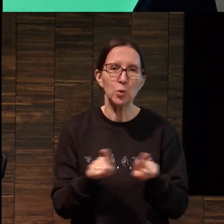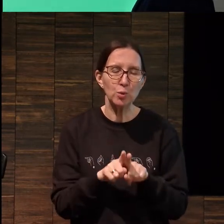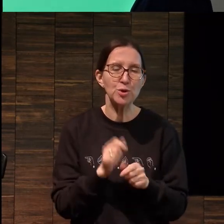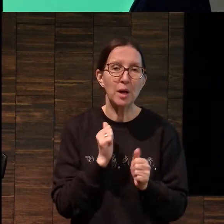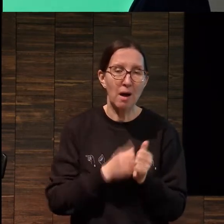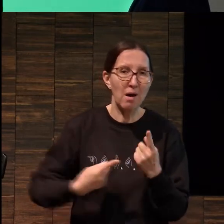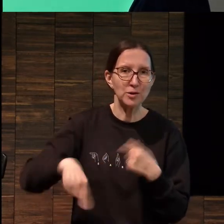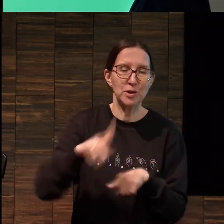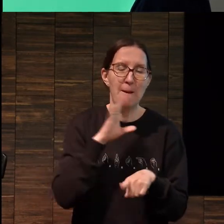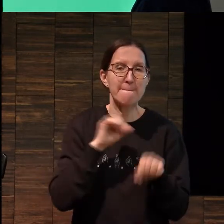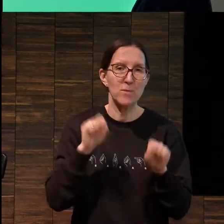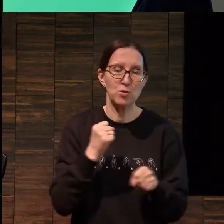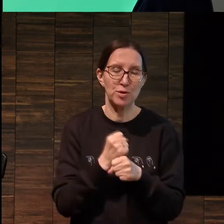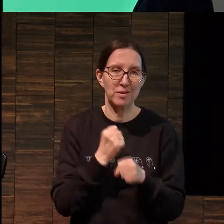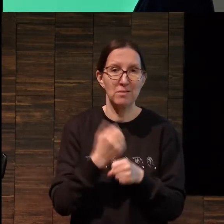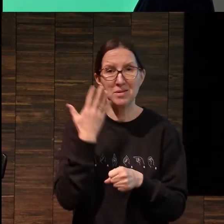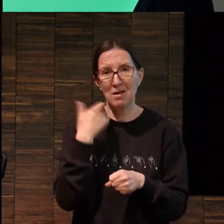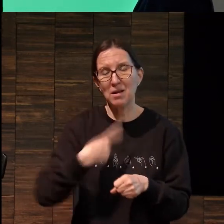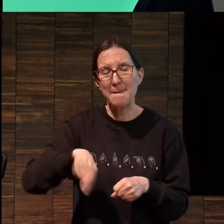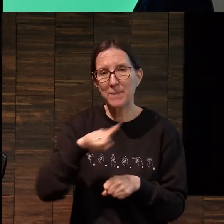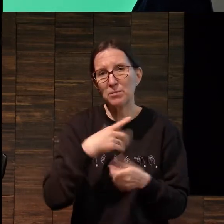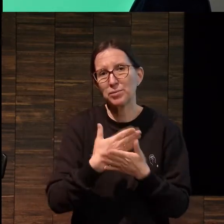As for these bits and pieces,